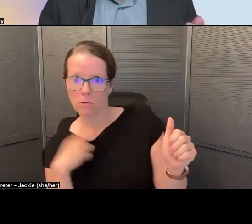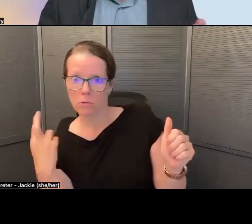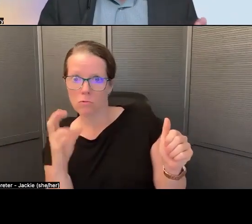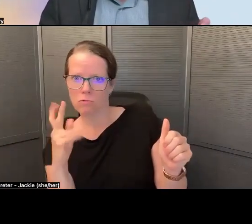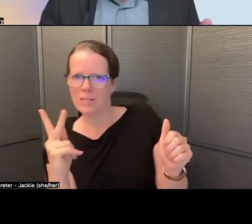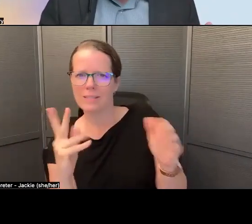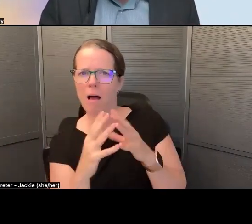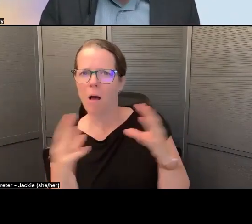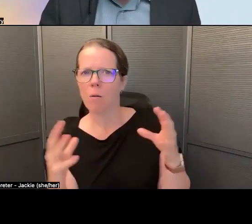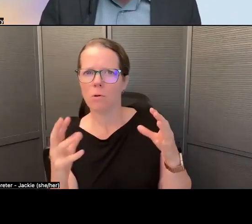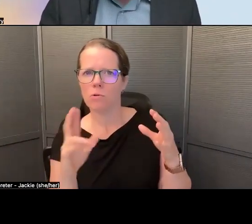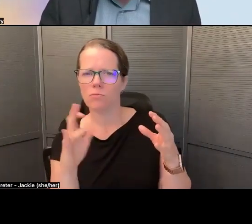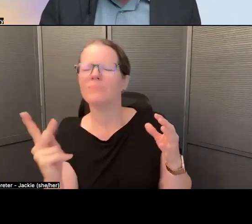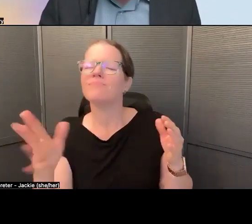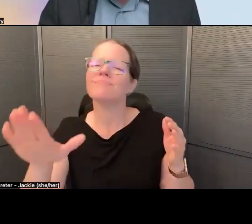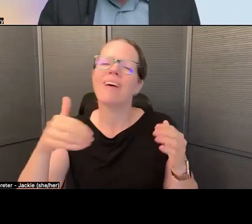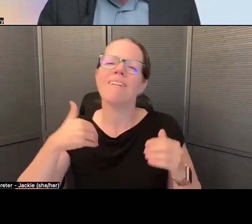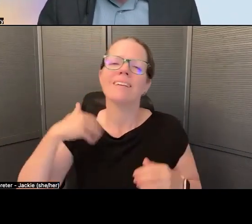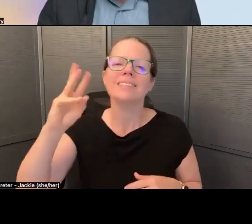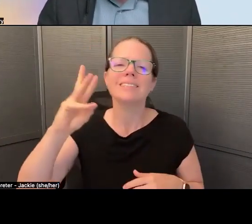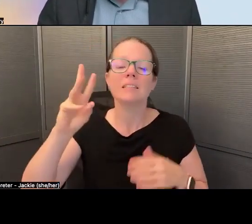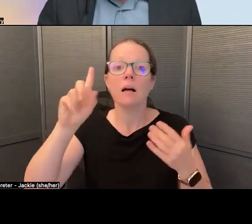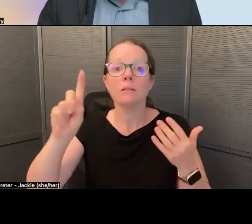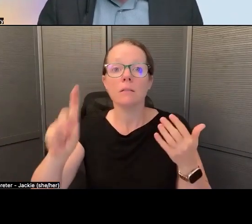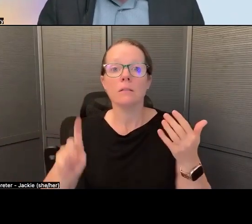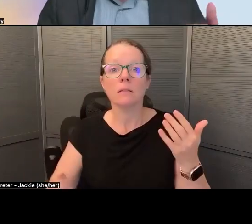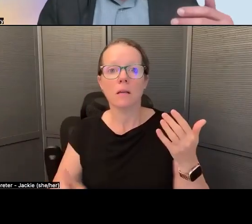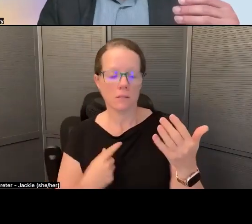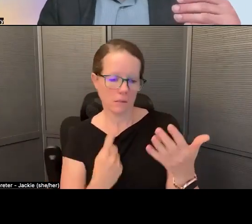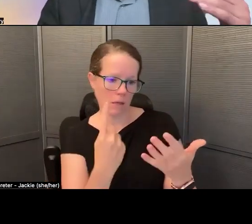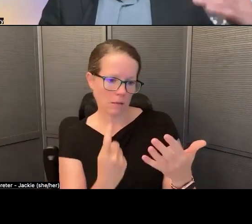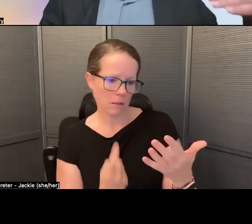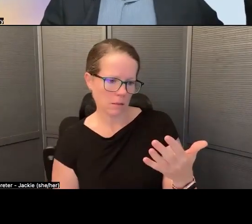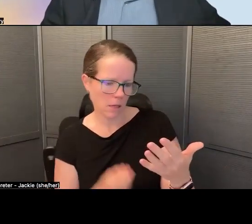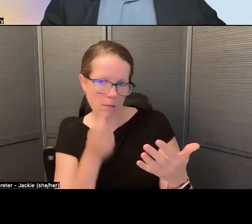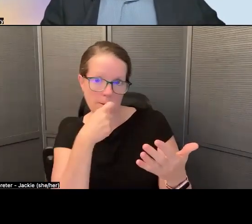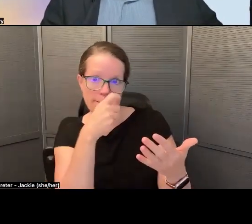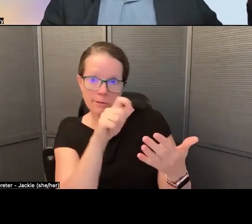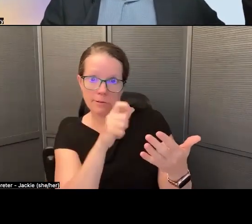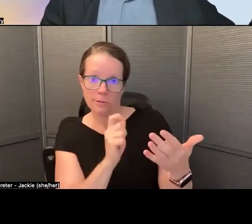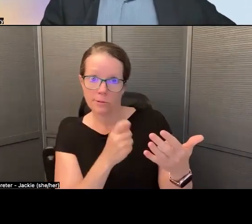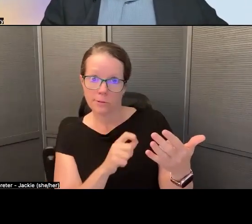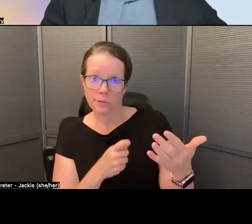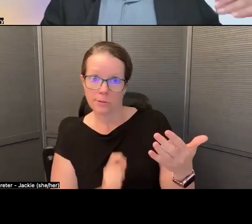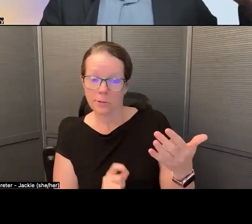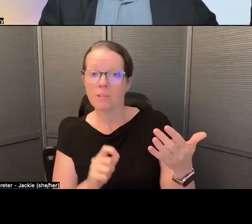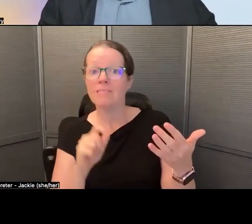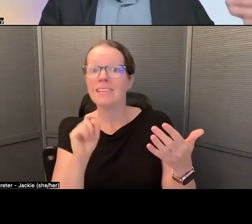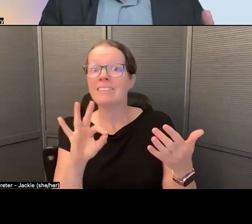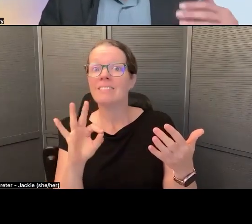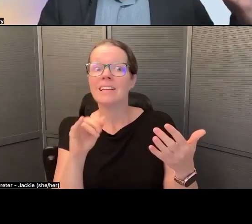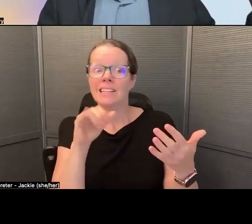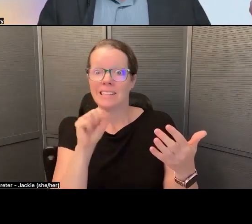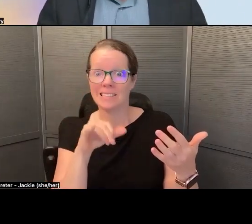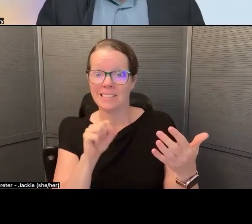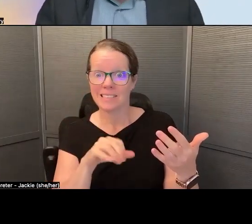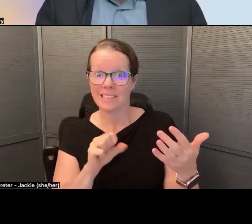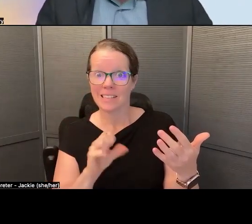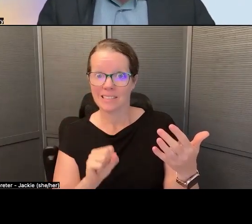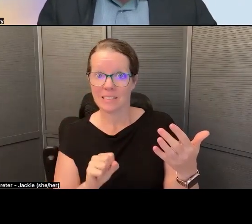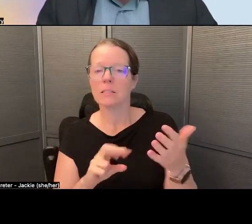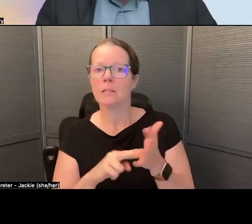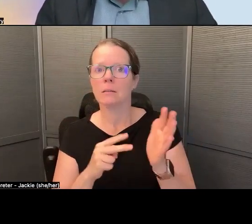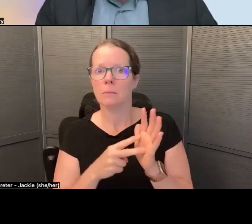a checklist of 6 questions. The more are answered yes, the higher the score is, the higher